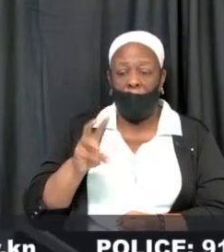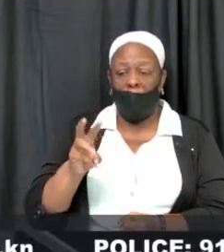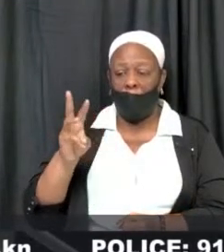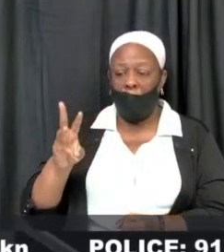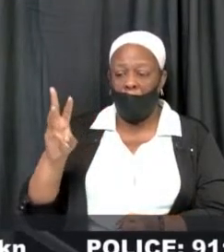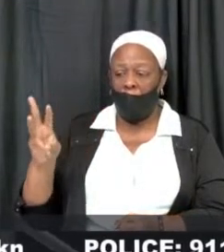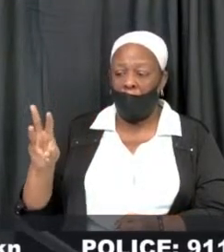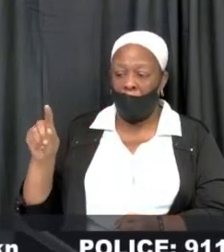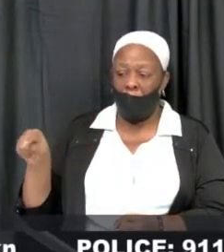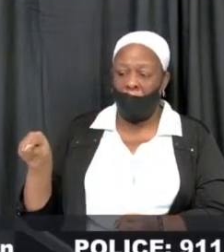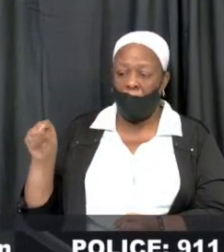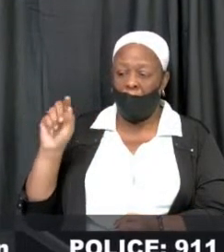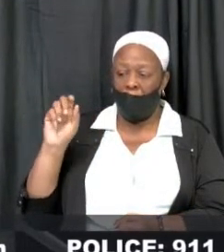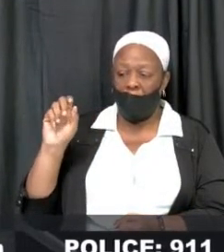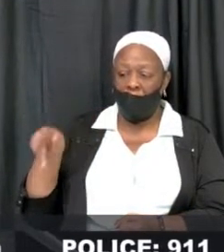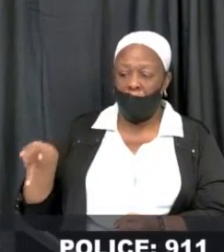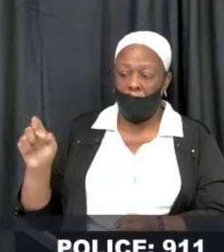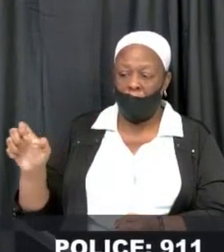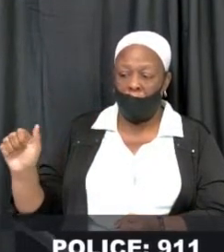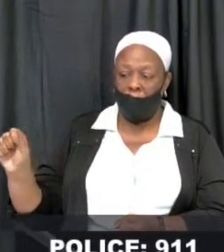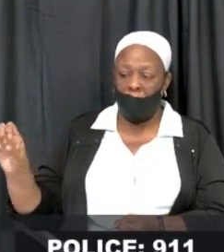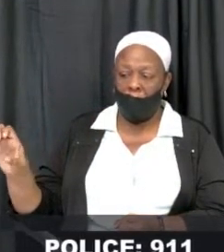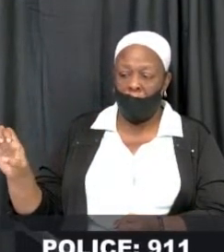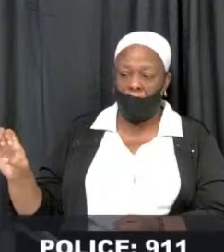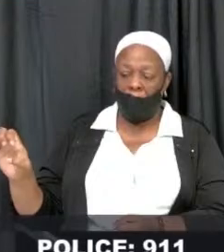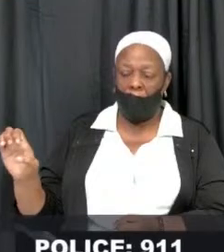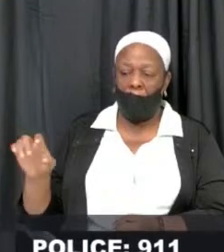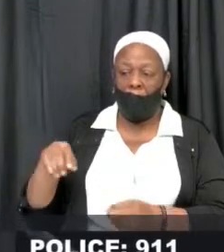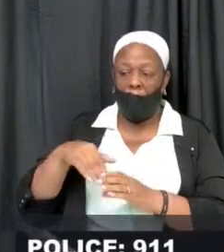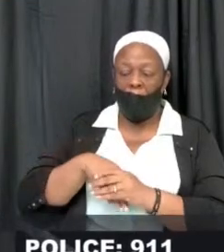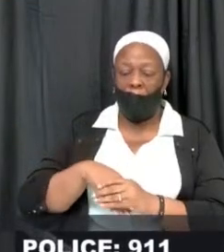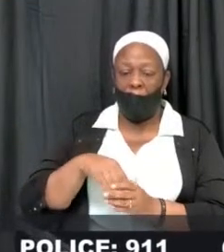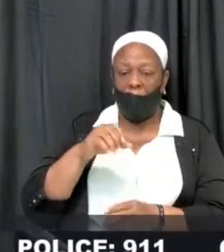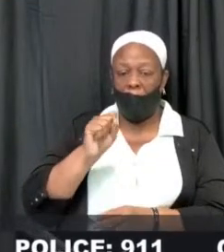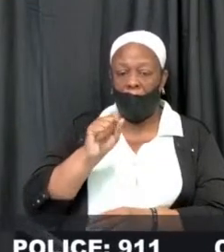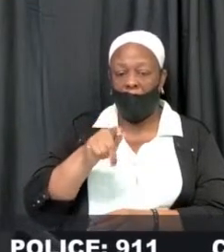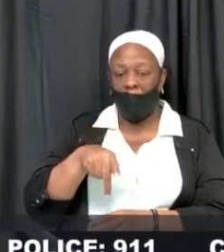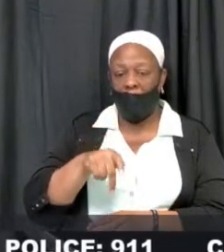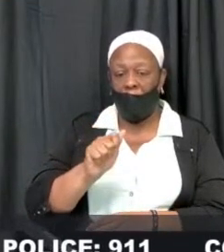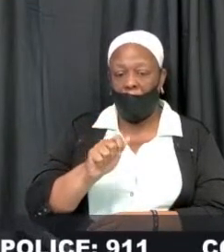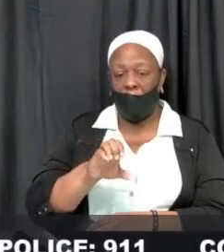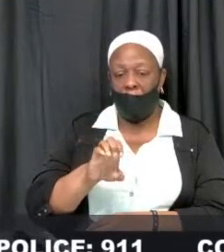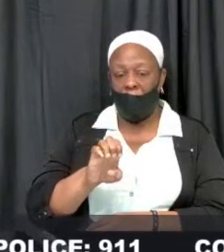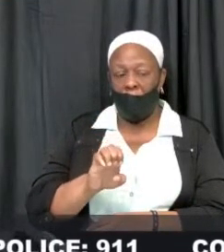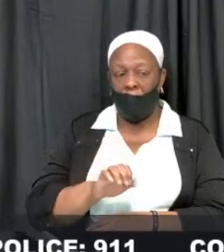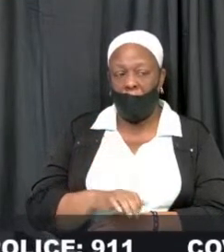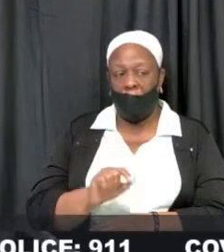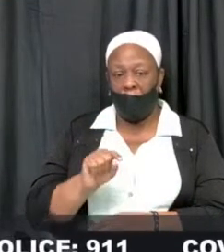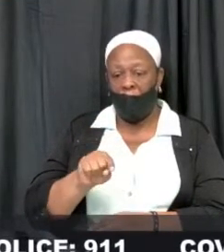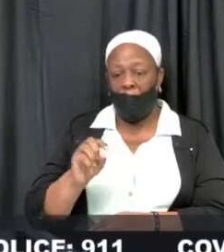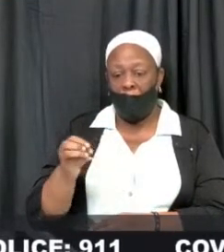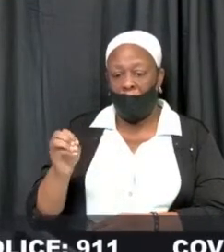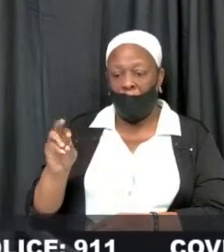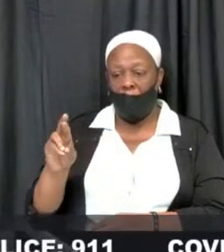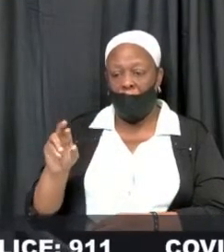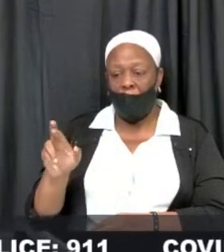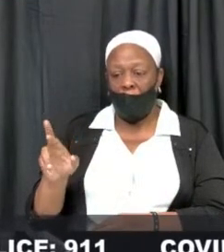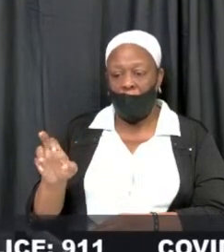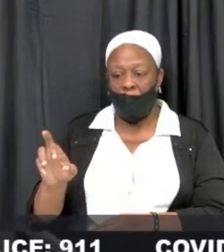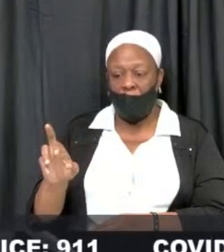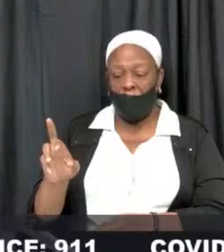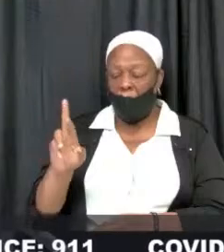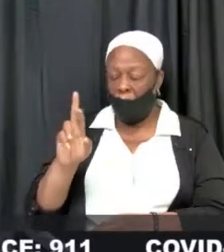www.peaceinspace.org, together with the International Association to Confront Coronavirus and